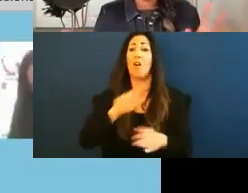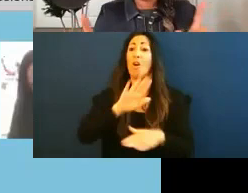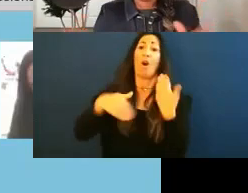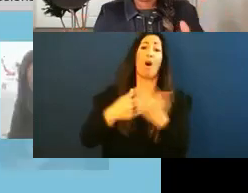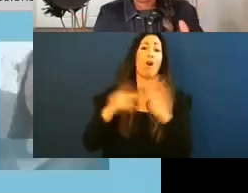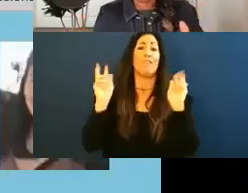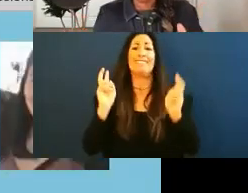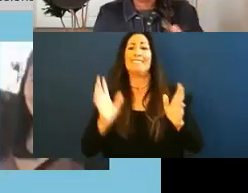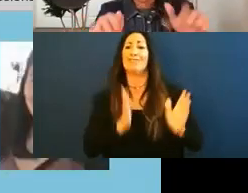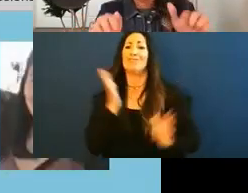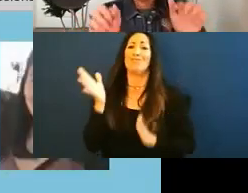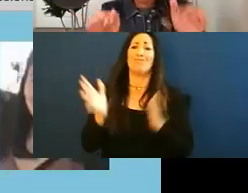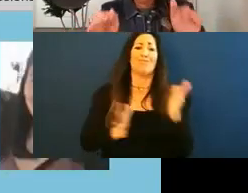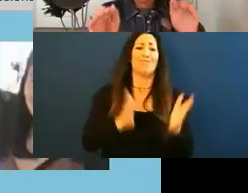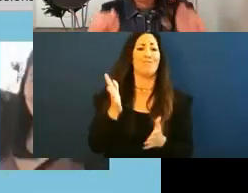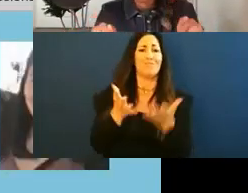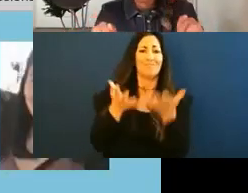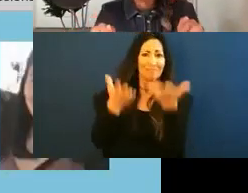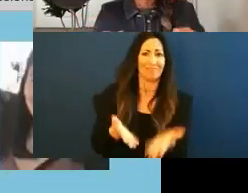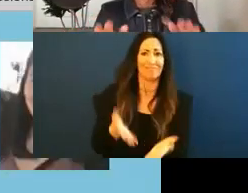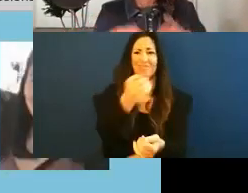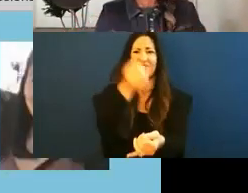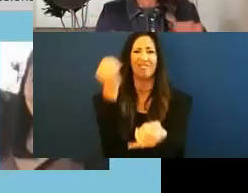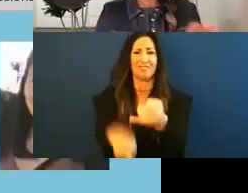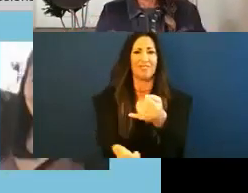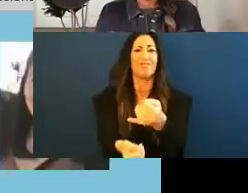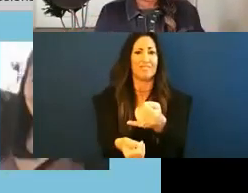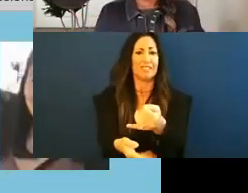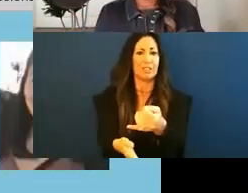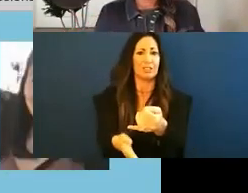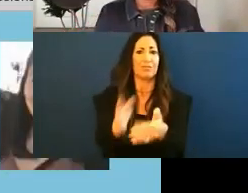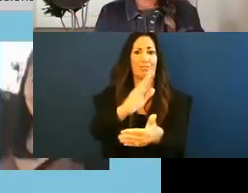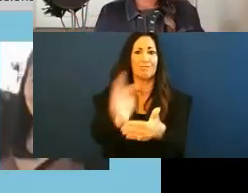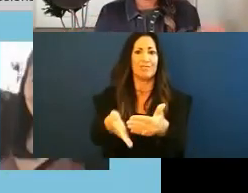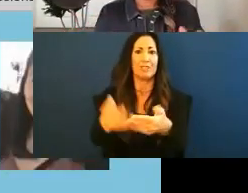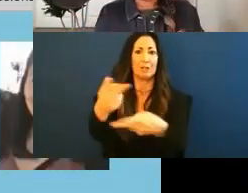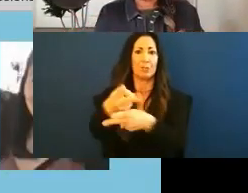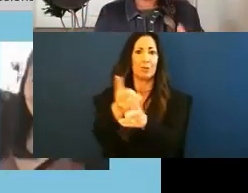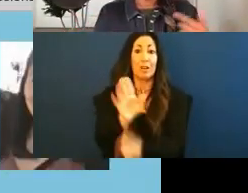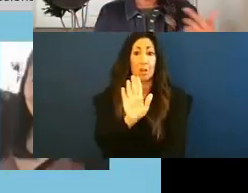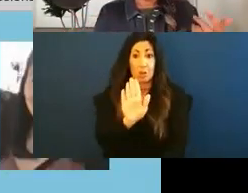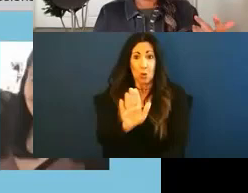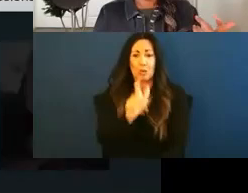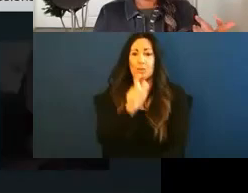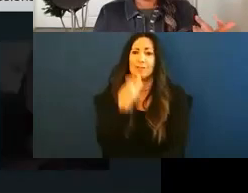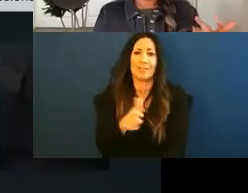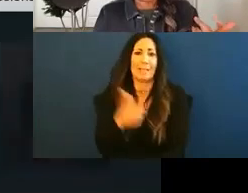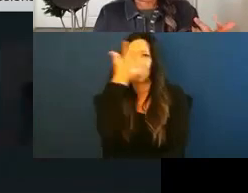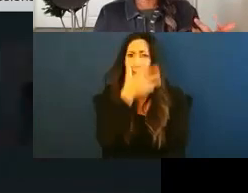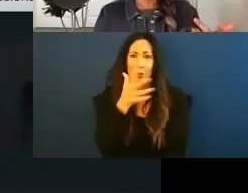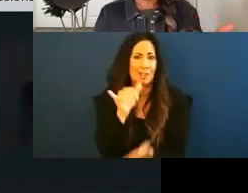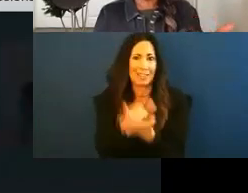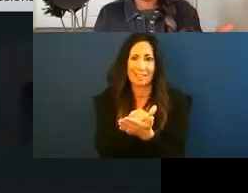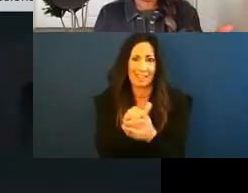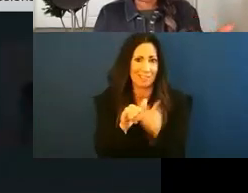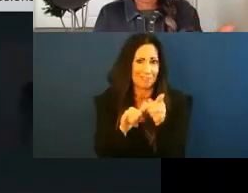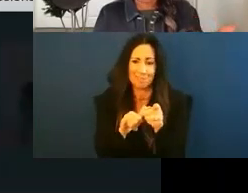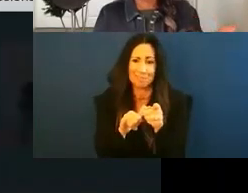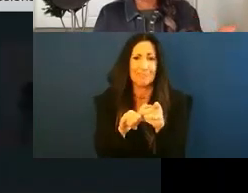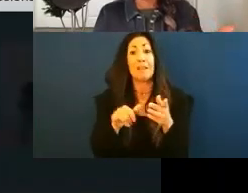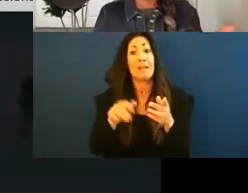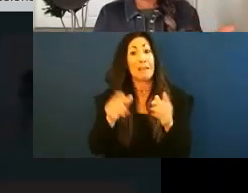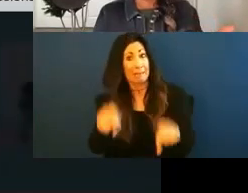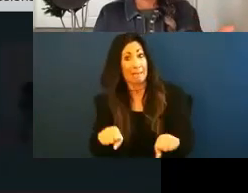whistles situation, this finished product. Yours doesn't have to look like that. It doesn't have to, but it